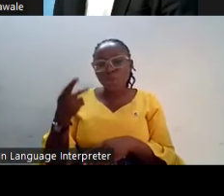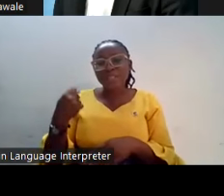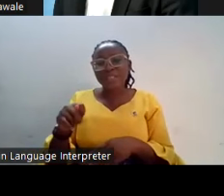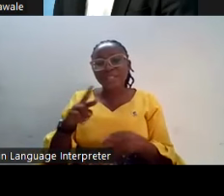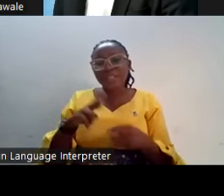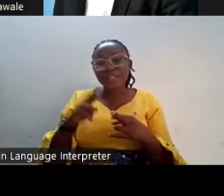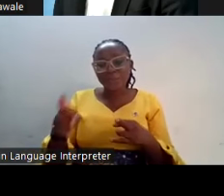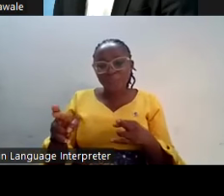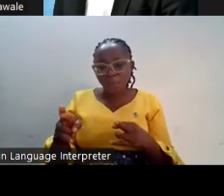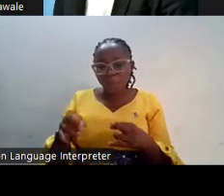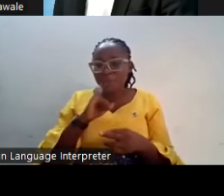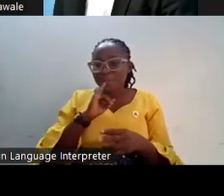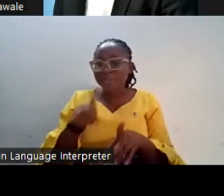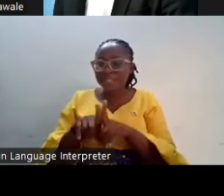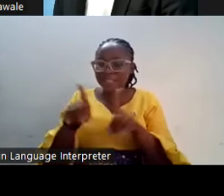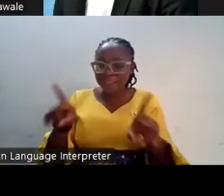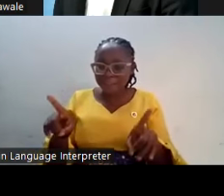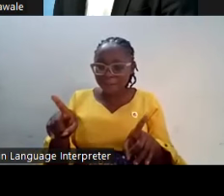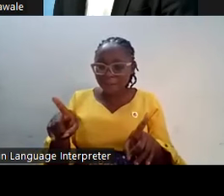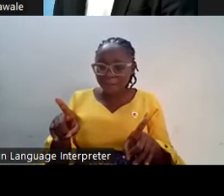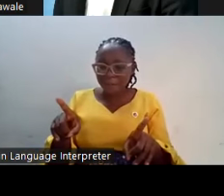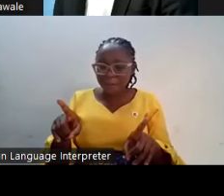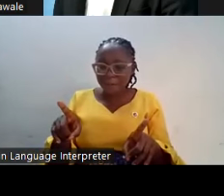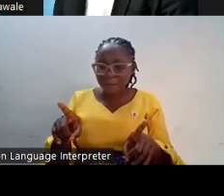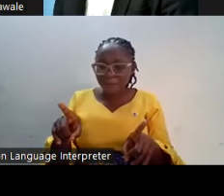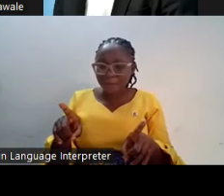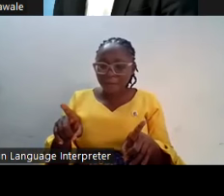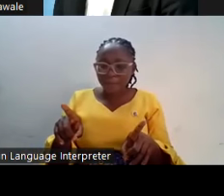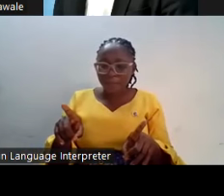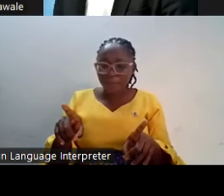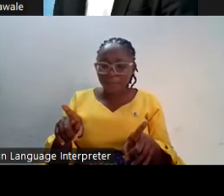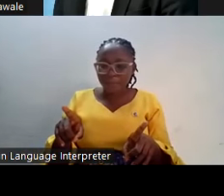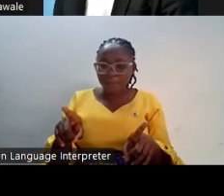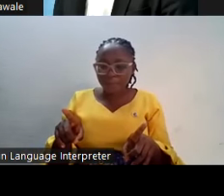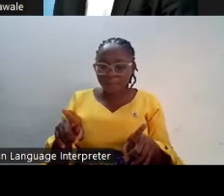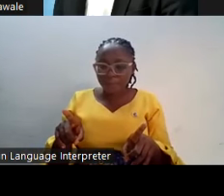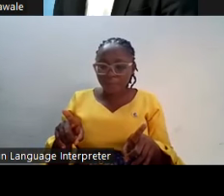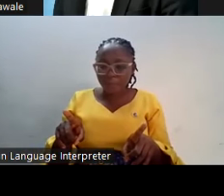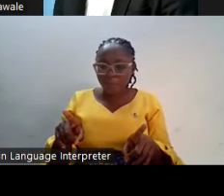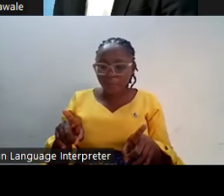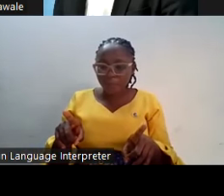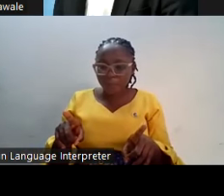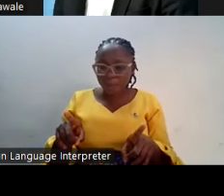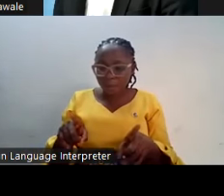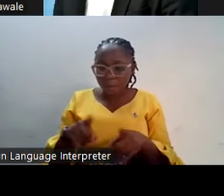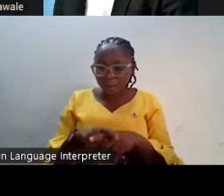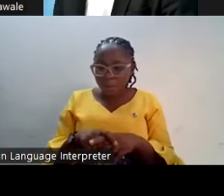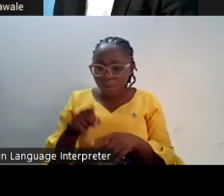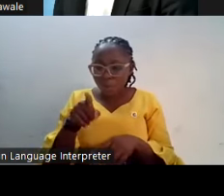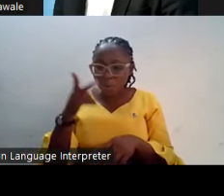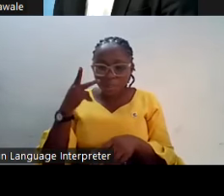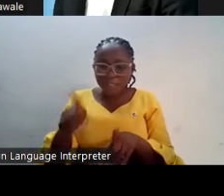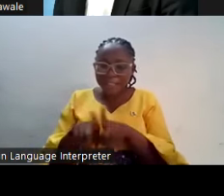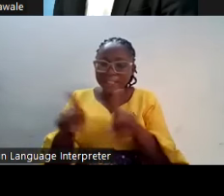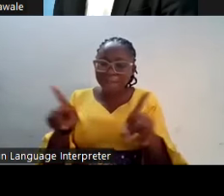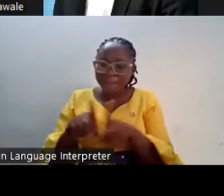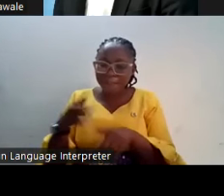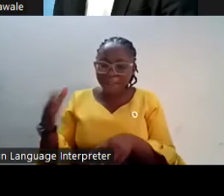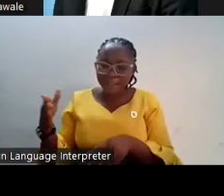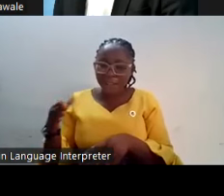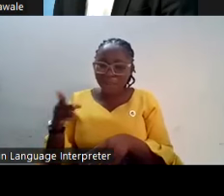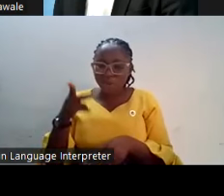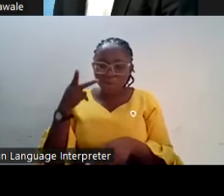with fork? No, children in India do not eat with fork. They use fingers, right? Do they sit at the table? So some of those kinds